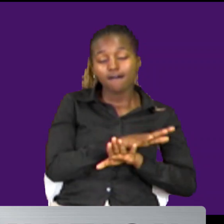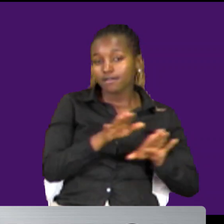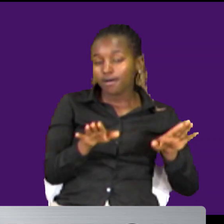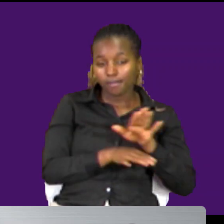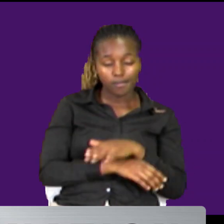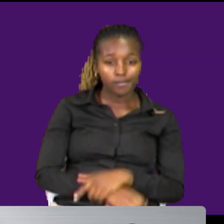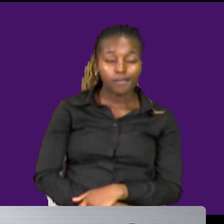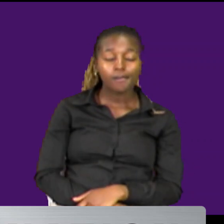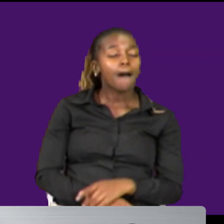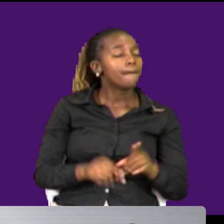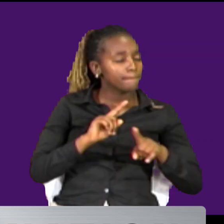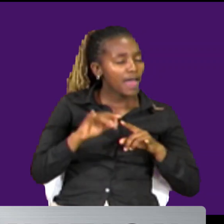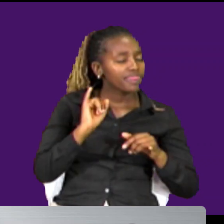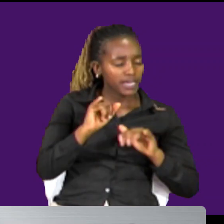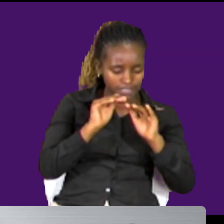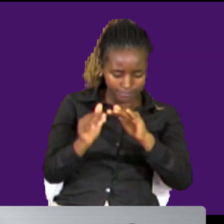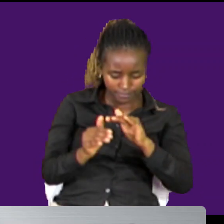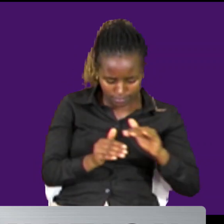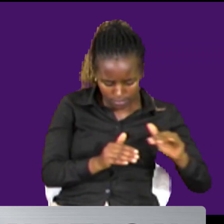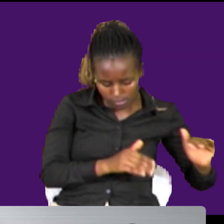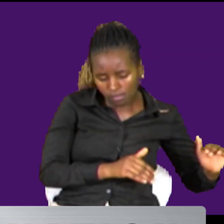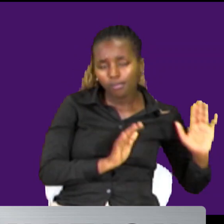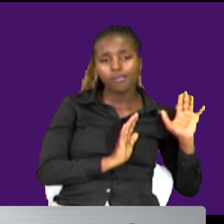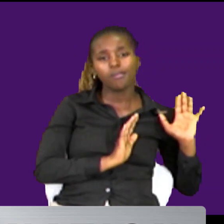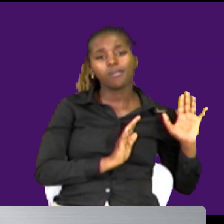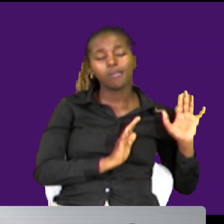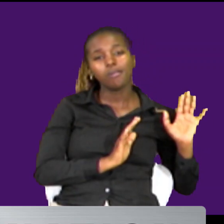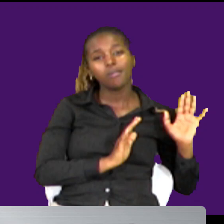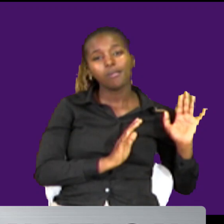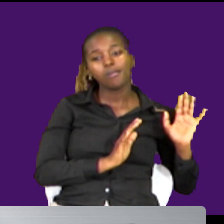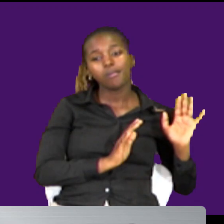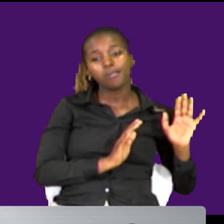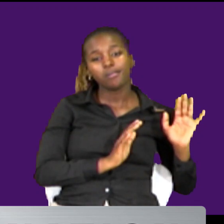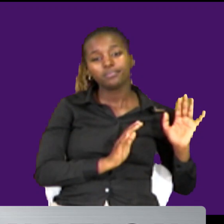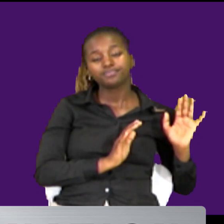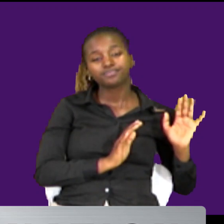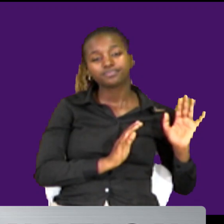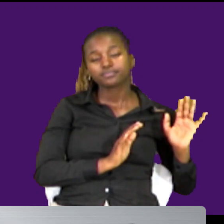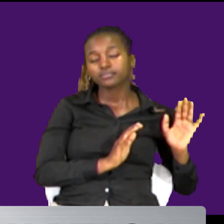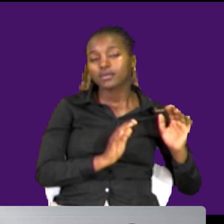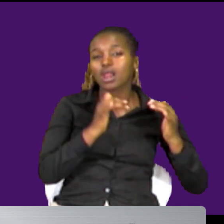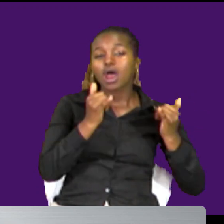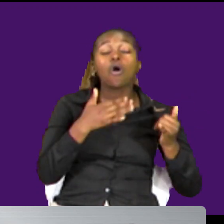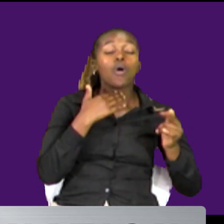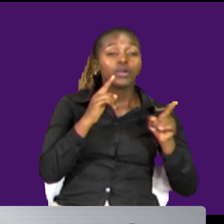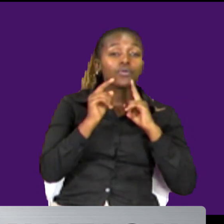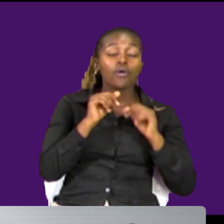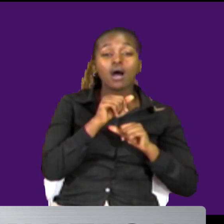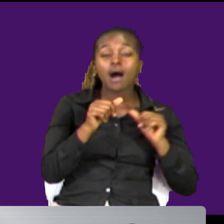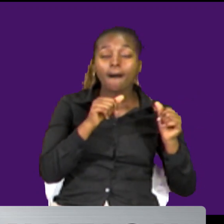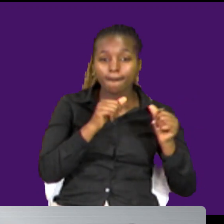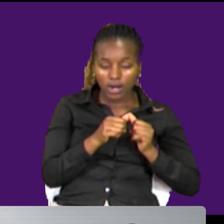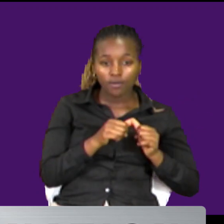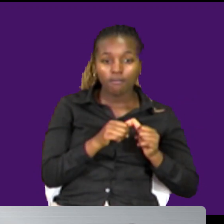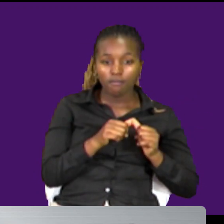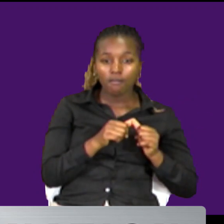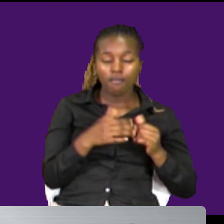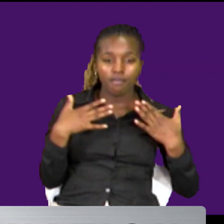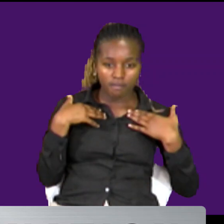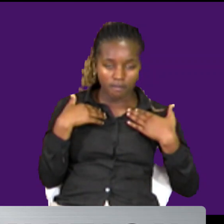brother. Let me throw a span in the works so that you understand this. Let's speak on a sector, and the sector is